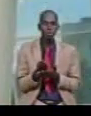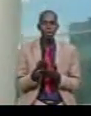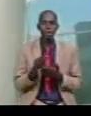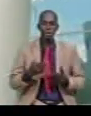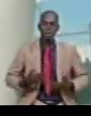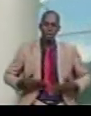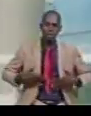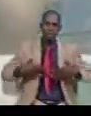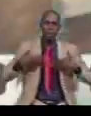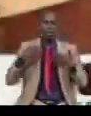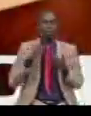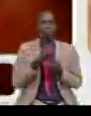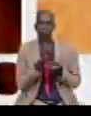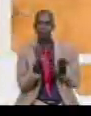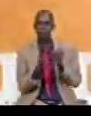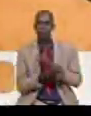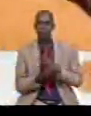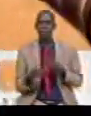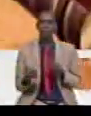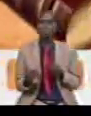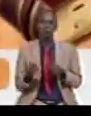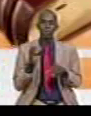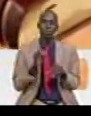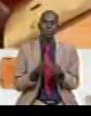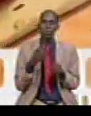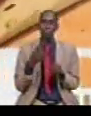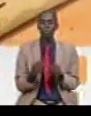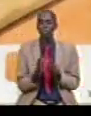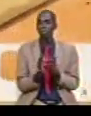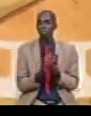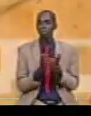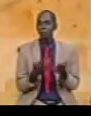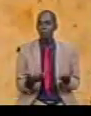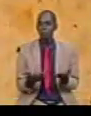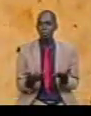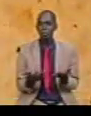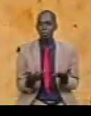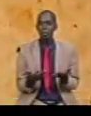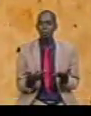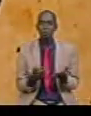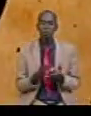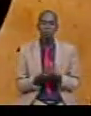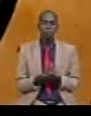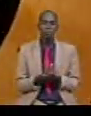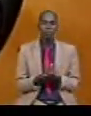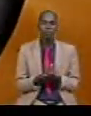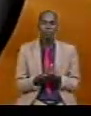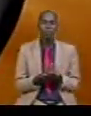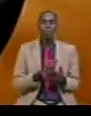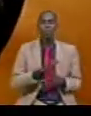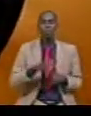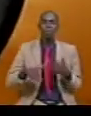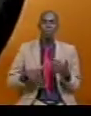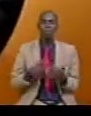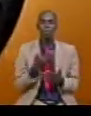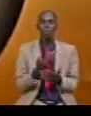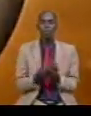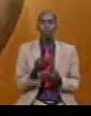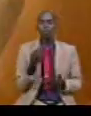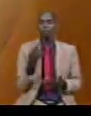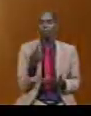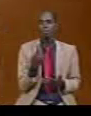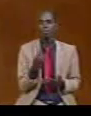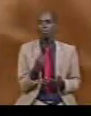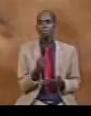life-transforming influence, indestructible posture, universal appeal and relevance all attest to its divine